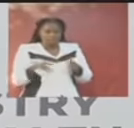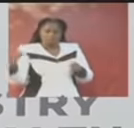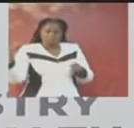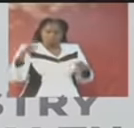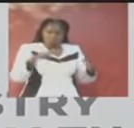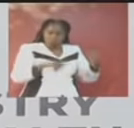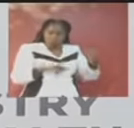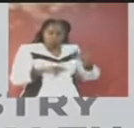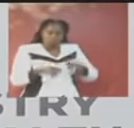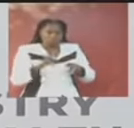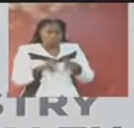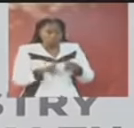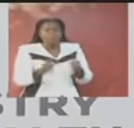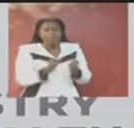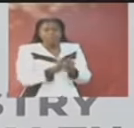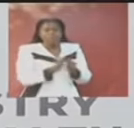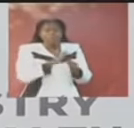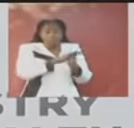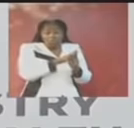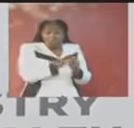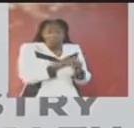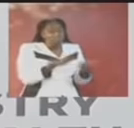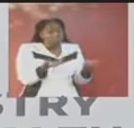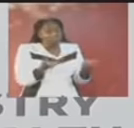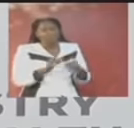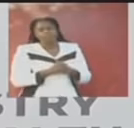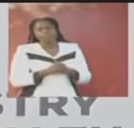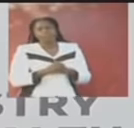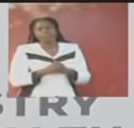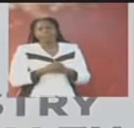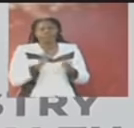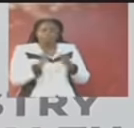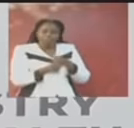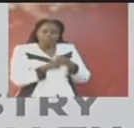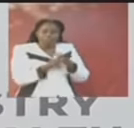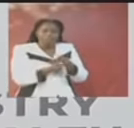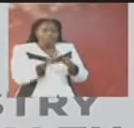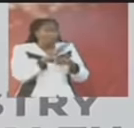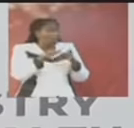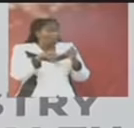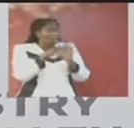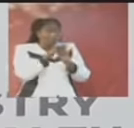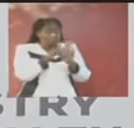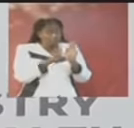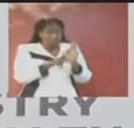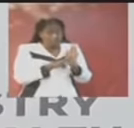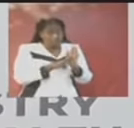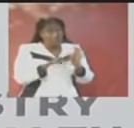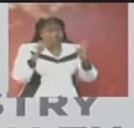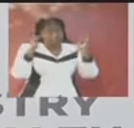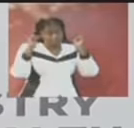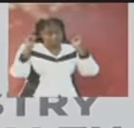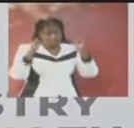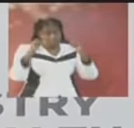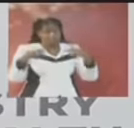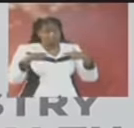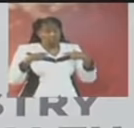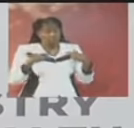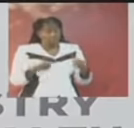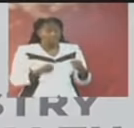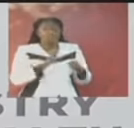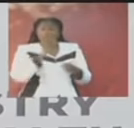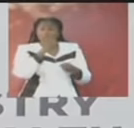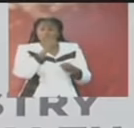all guidelines and policies provided by the Ministry of Health are in place to ensure the safety of